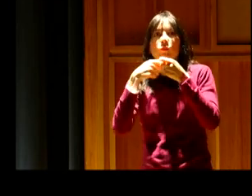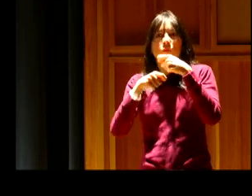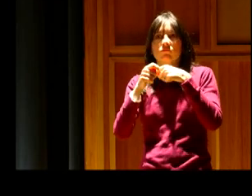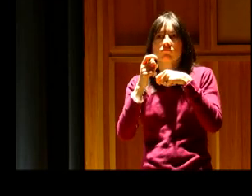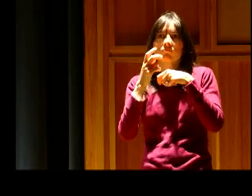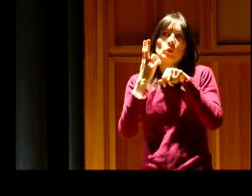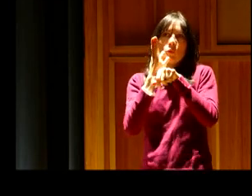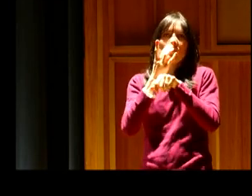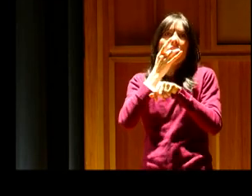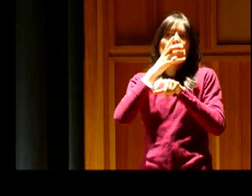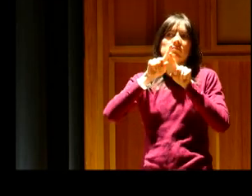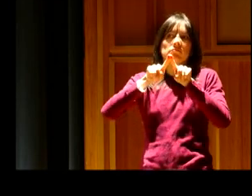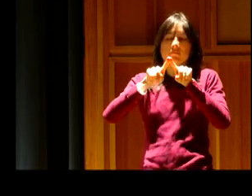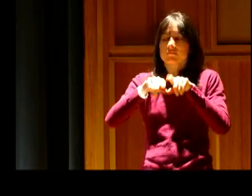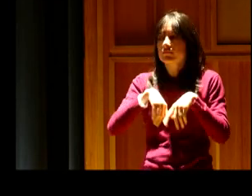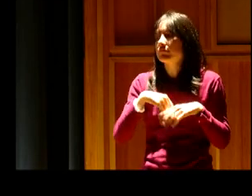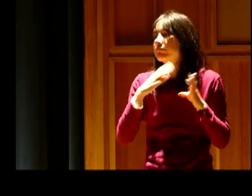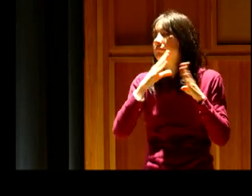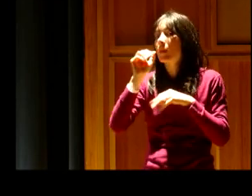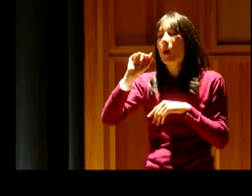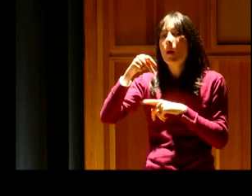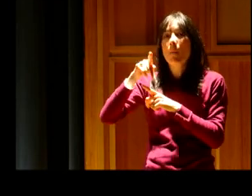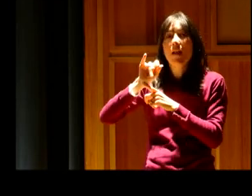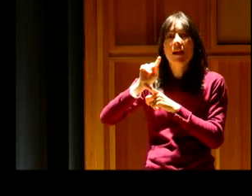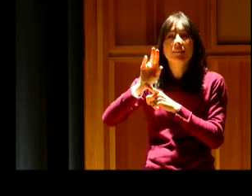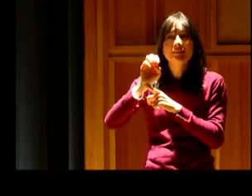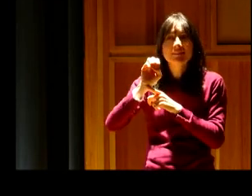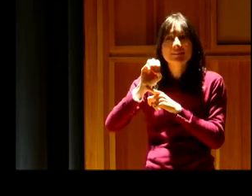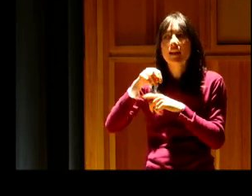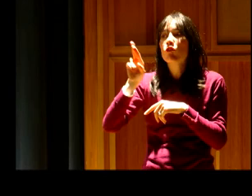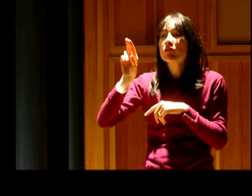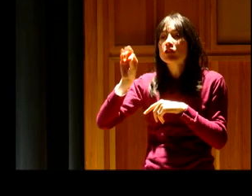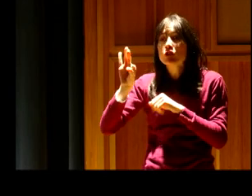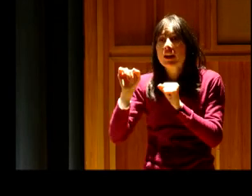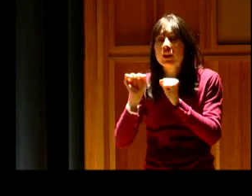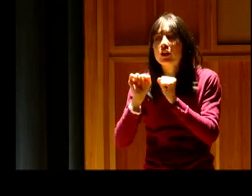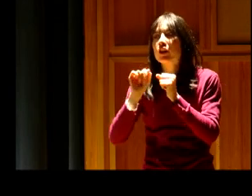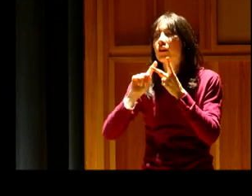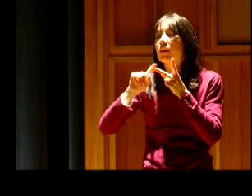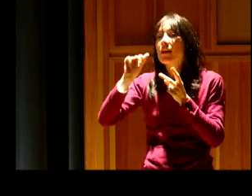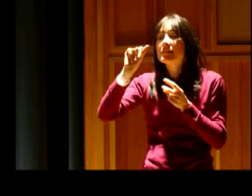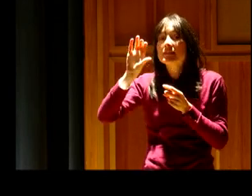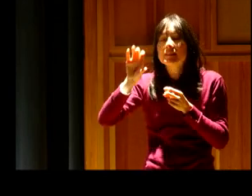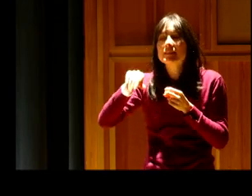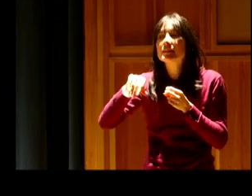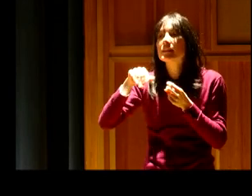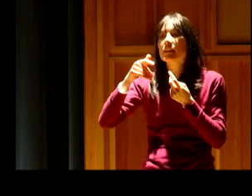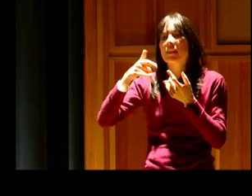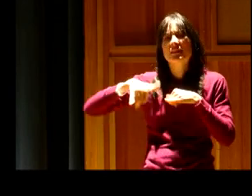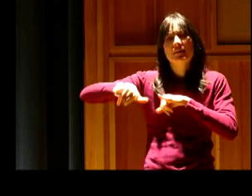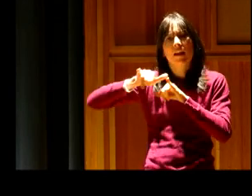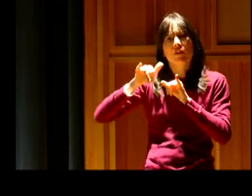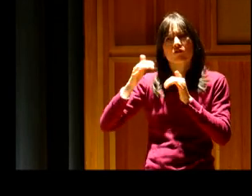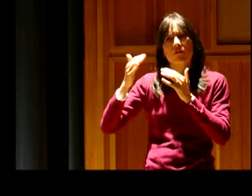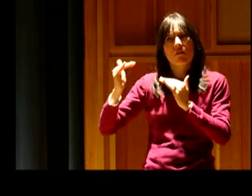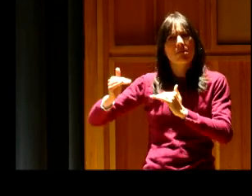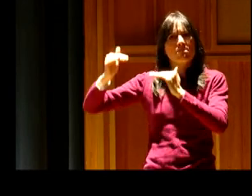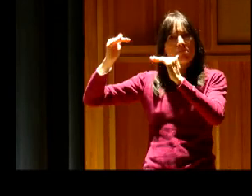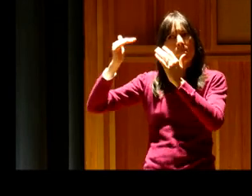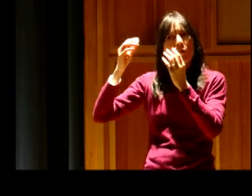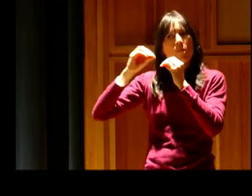energy. It's appliance standards that run our refrigerators and air conditioners and boilers much